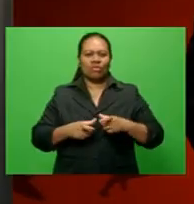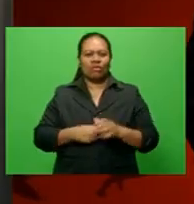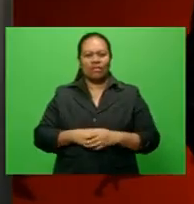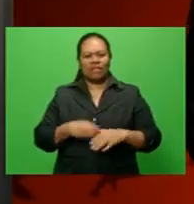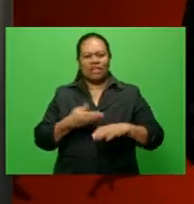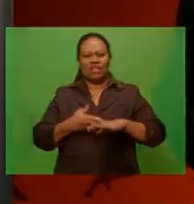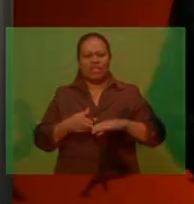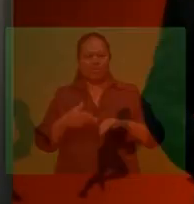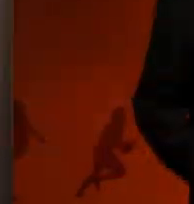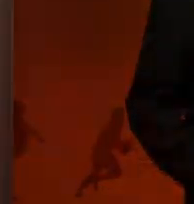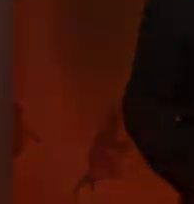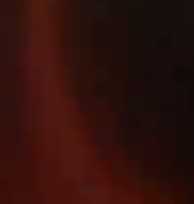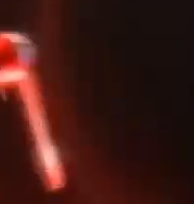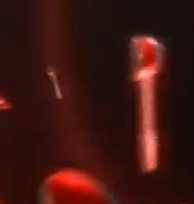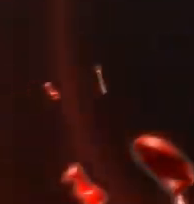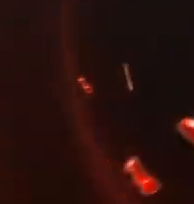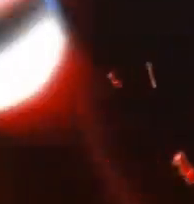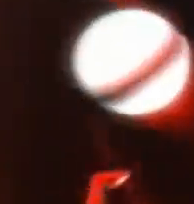and more coming up.